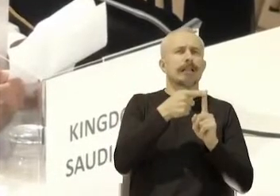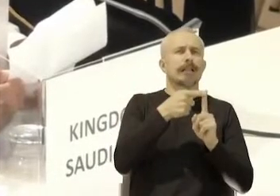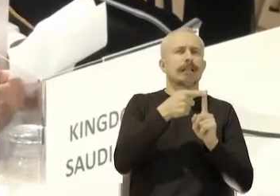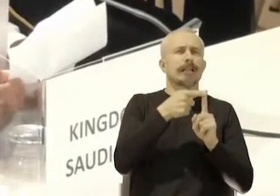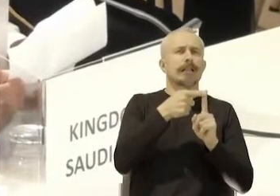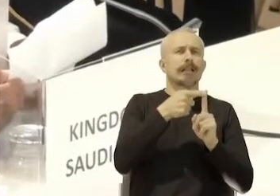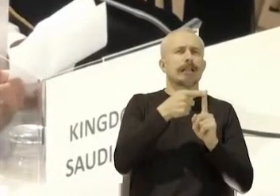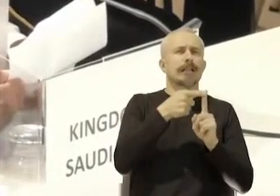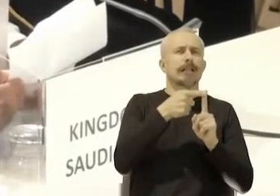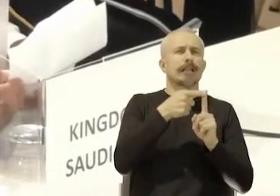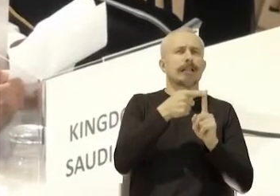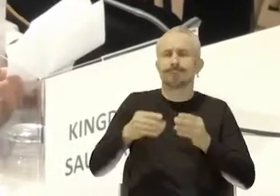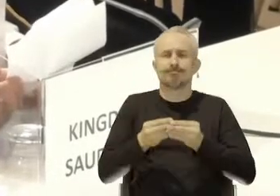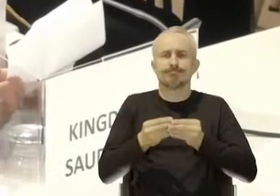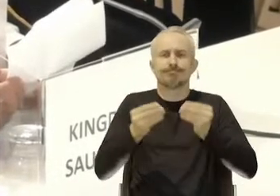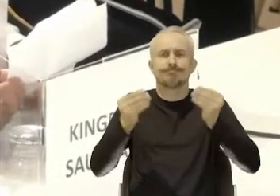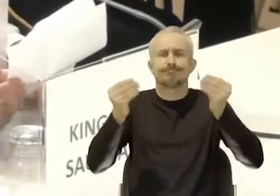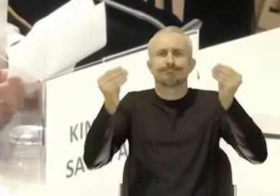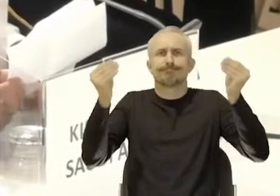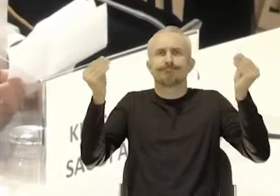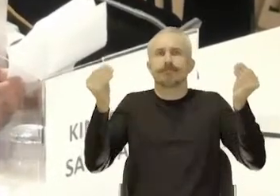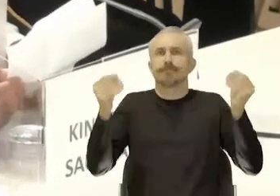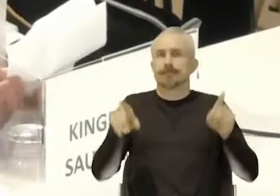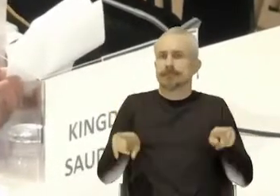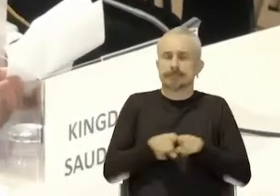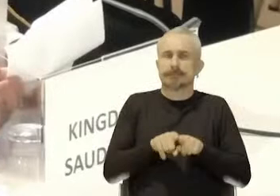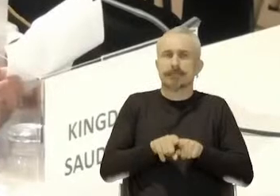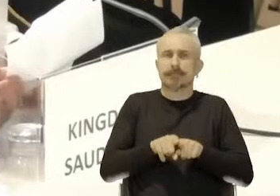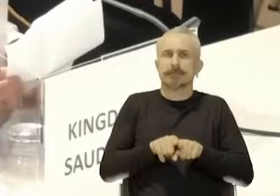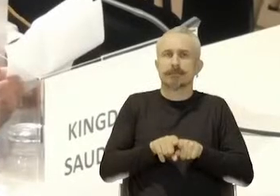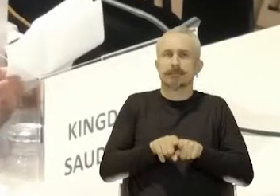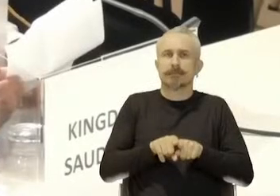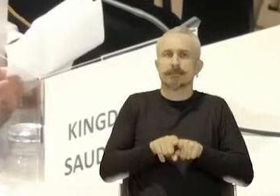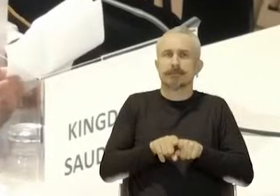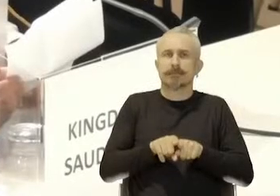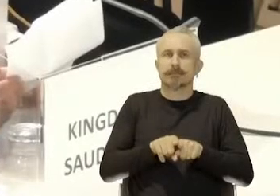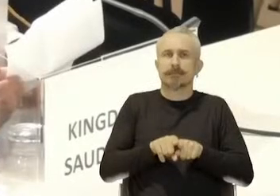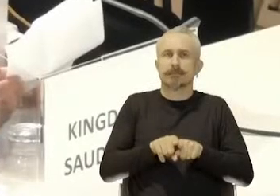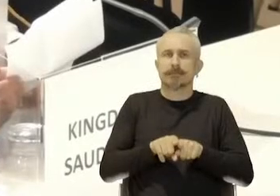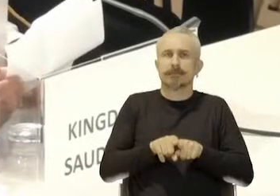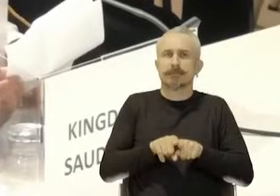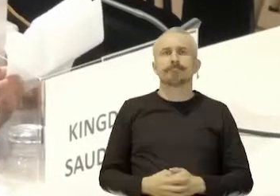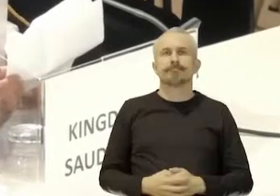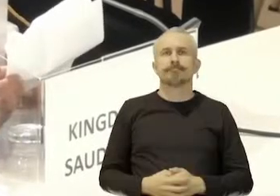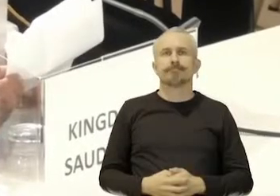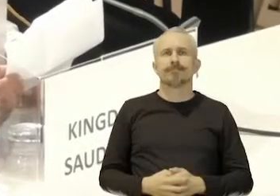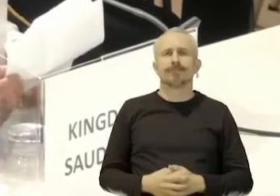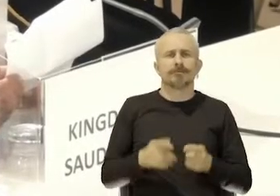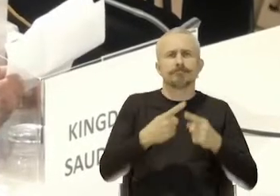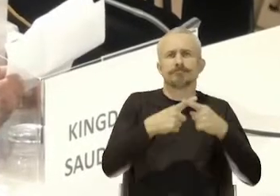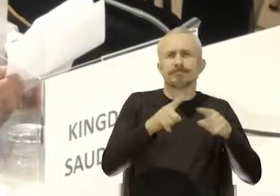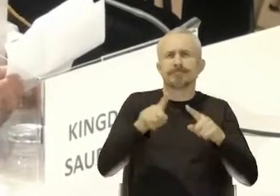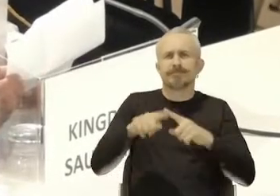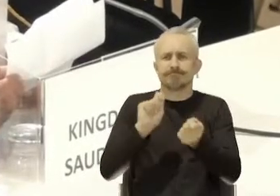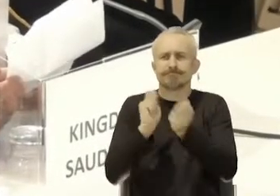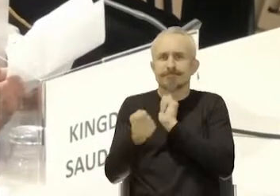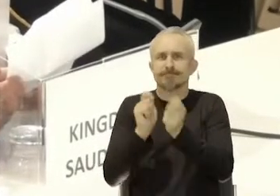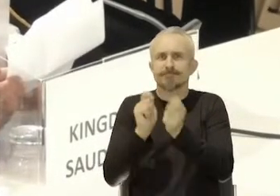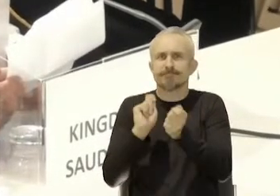up with a development plan and to respond to all